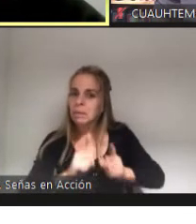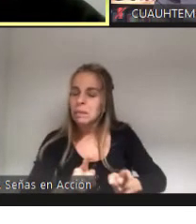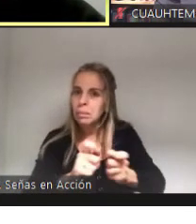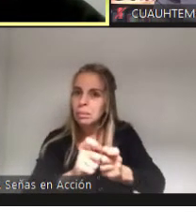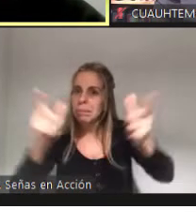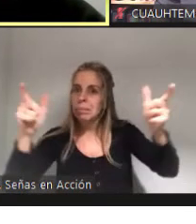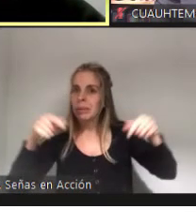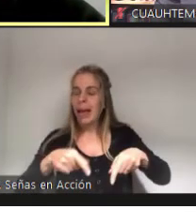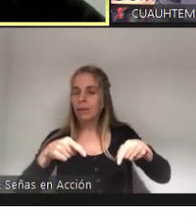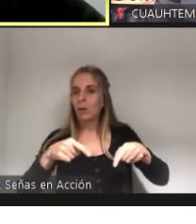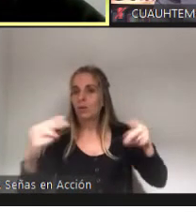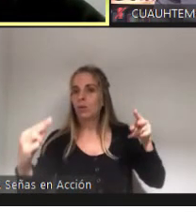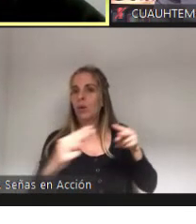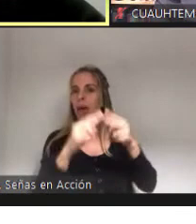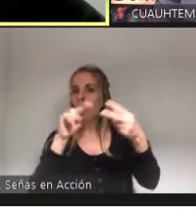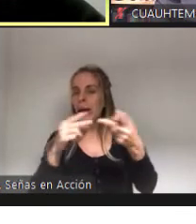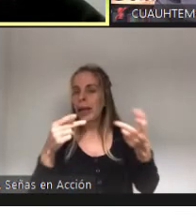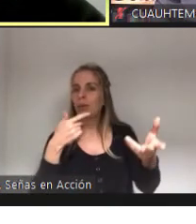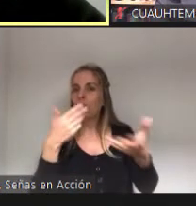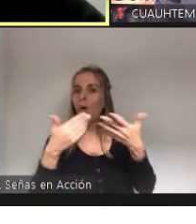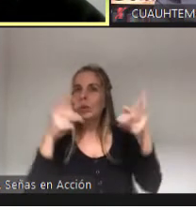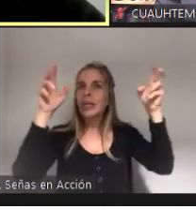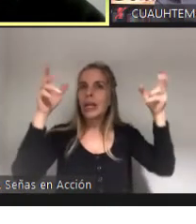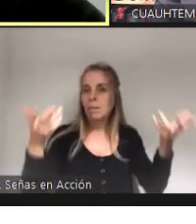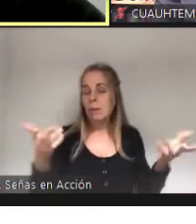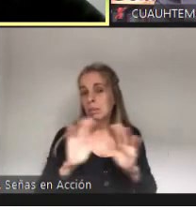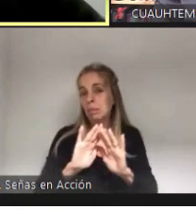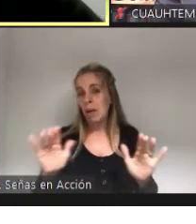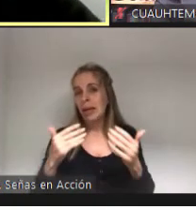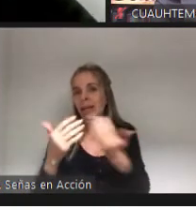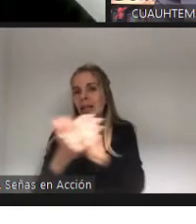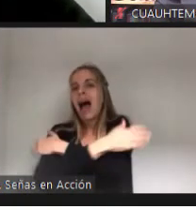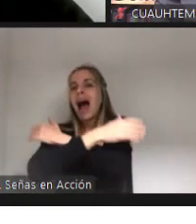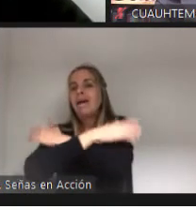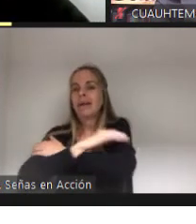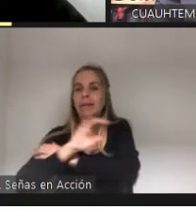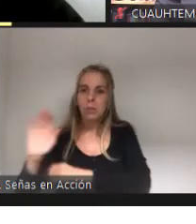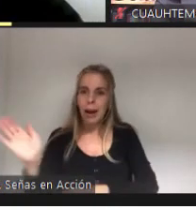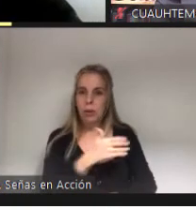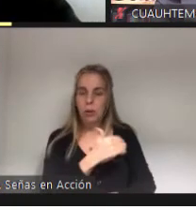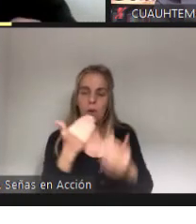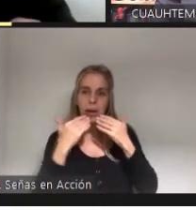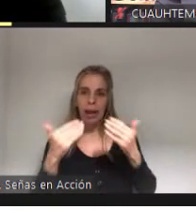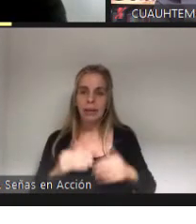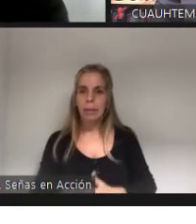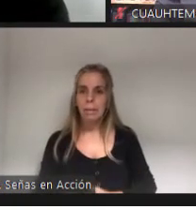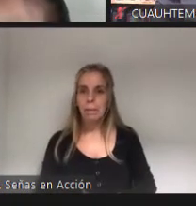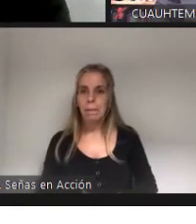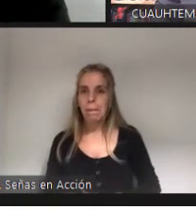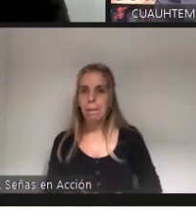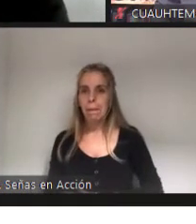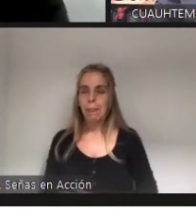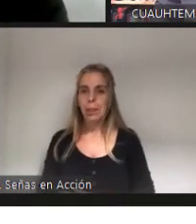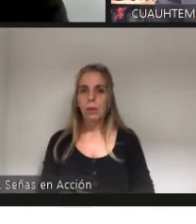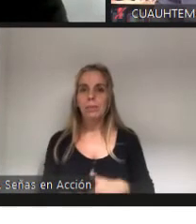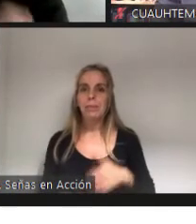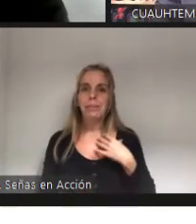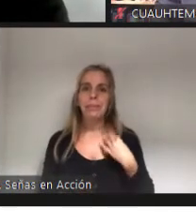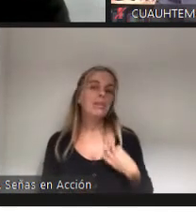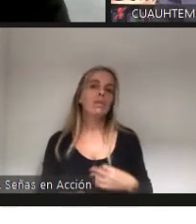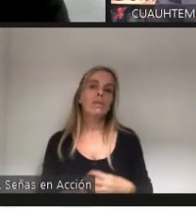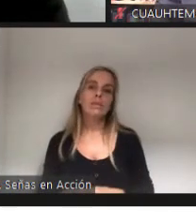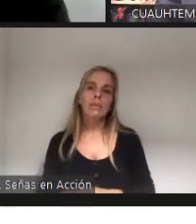be kept up, and we have to multiply this type of conversations and efforts. So I send you a virtual hug. Thank